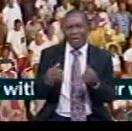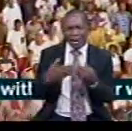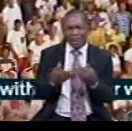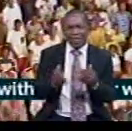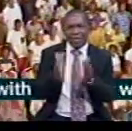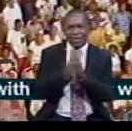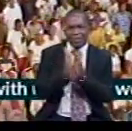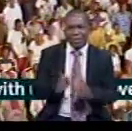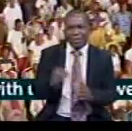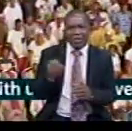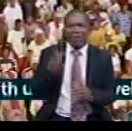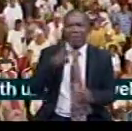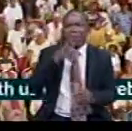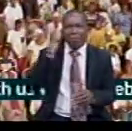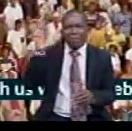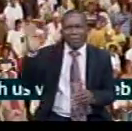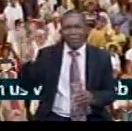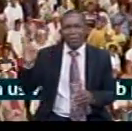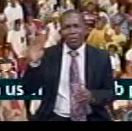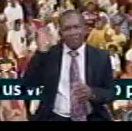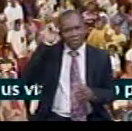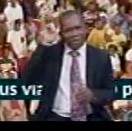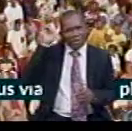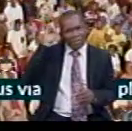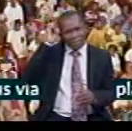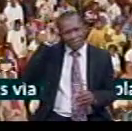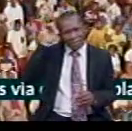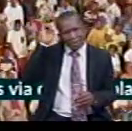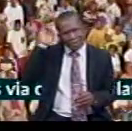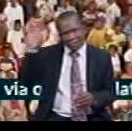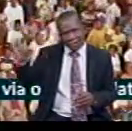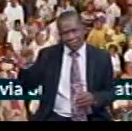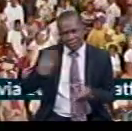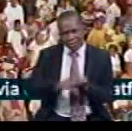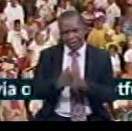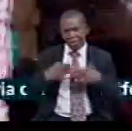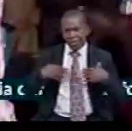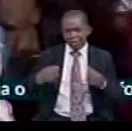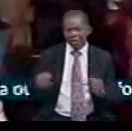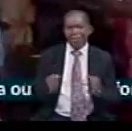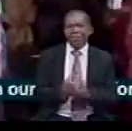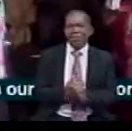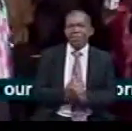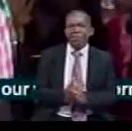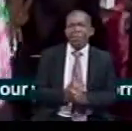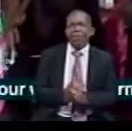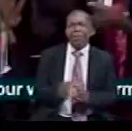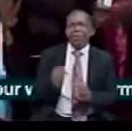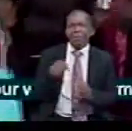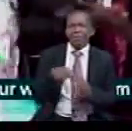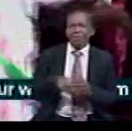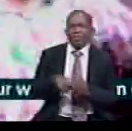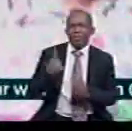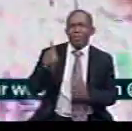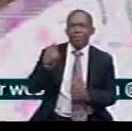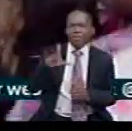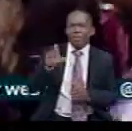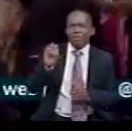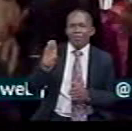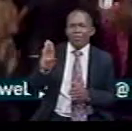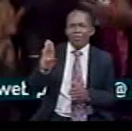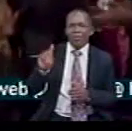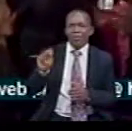got his healing. Praise the Lord. On the Deeper Life Bible Church Facebook page, Owusu